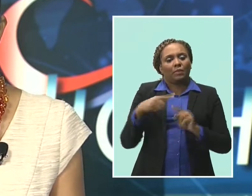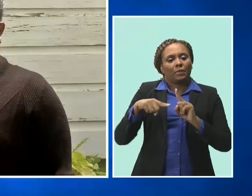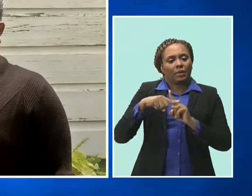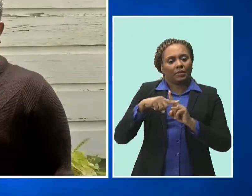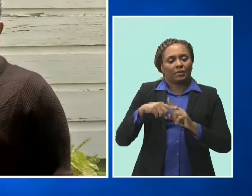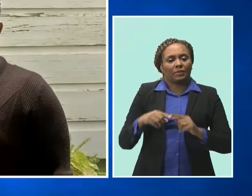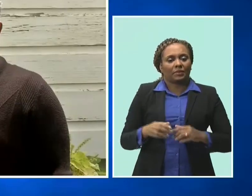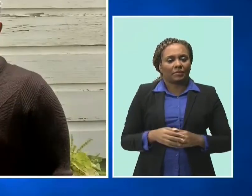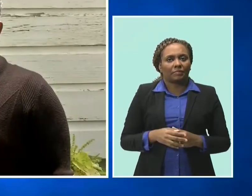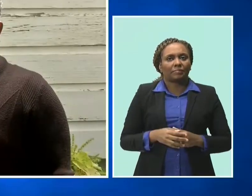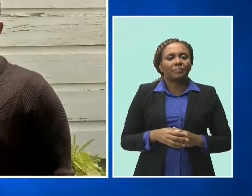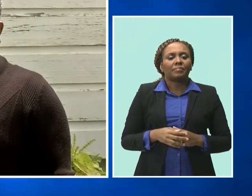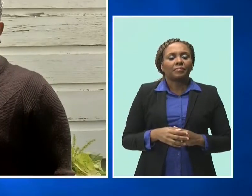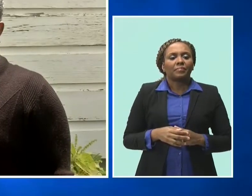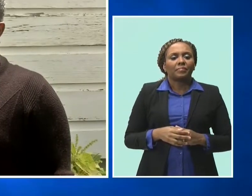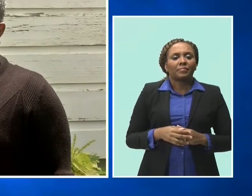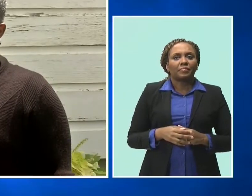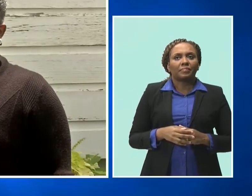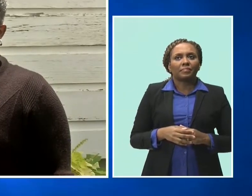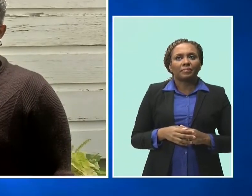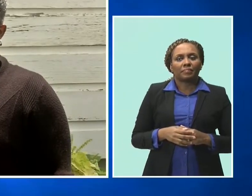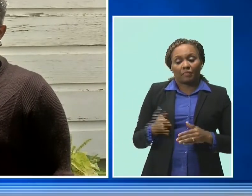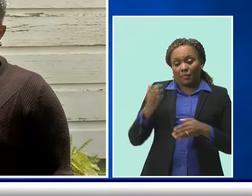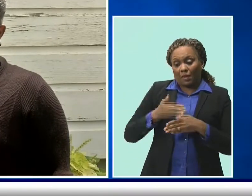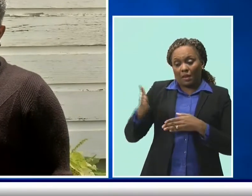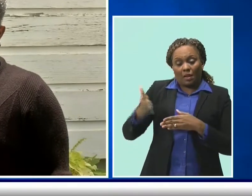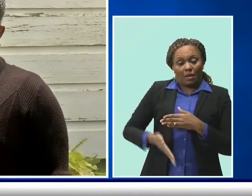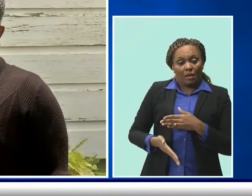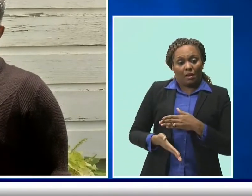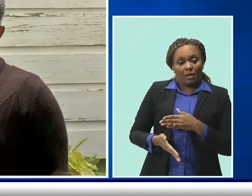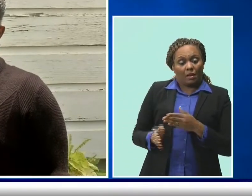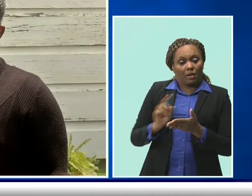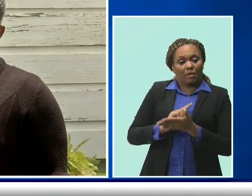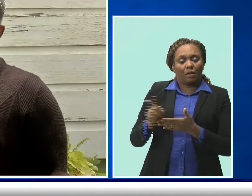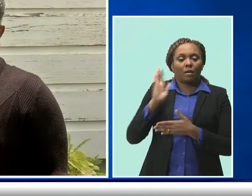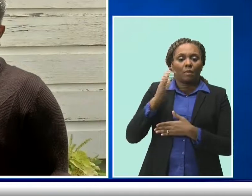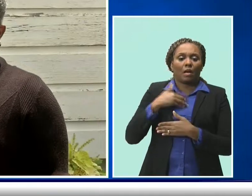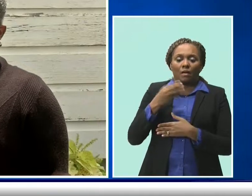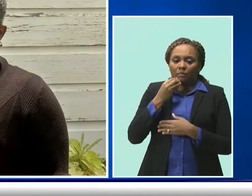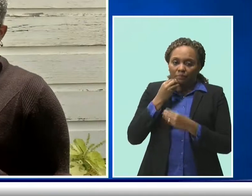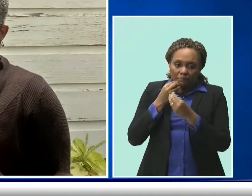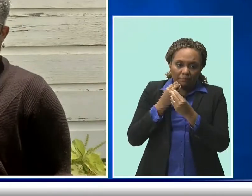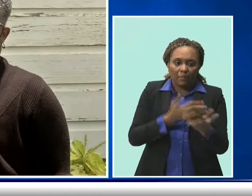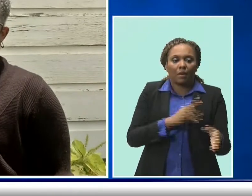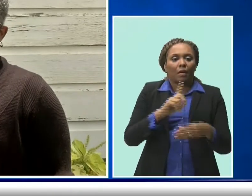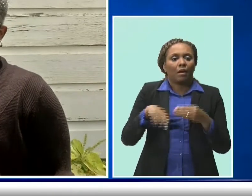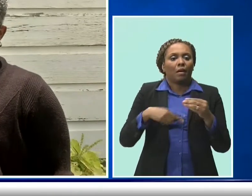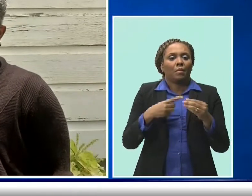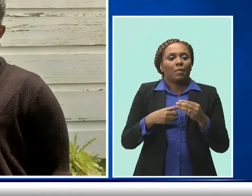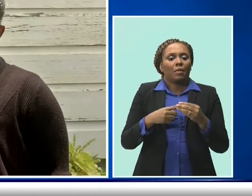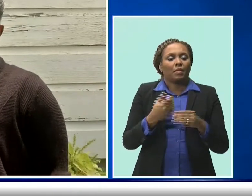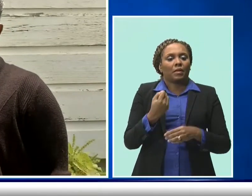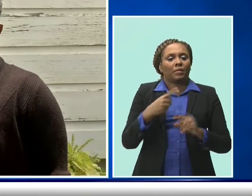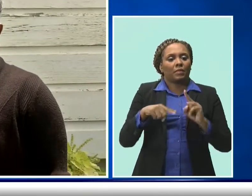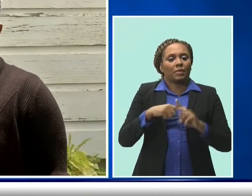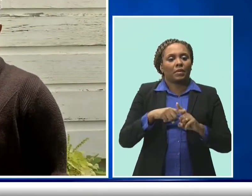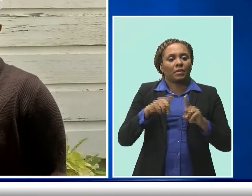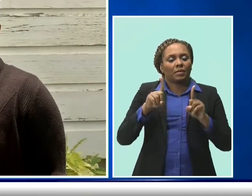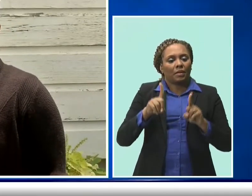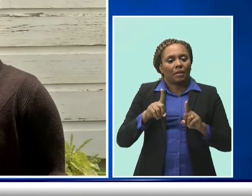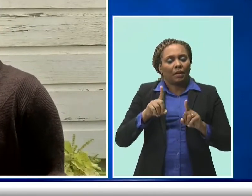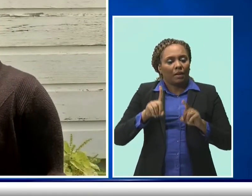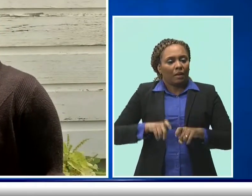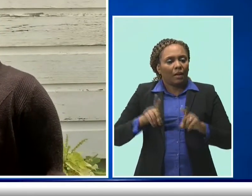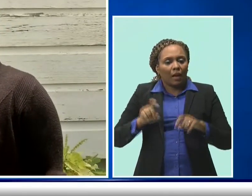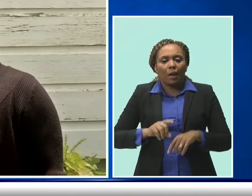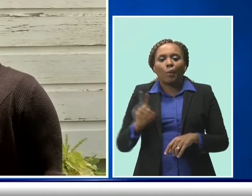We are going to be, by the end of this week, we should have a press release about the format for the common entrance, the location for the